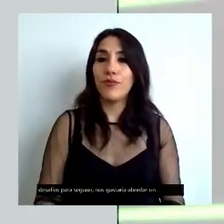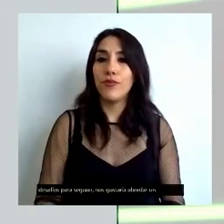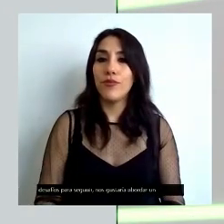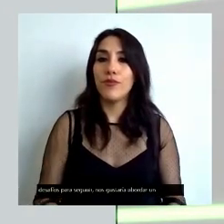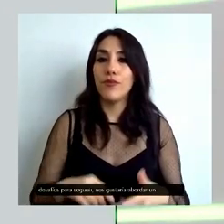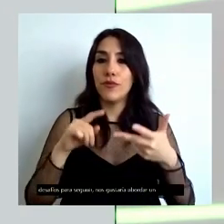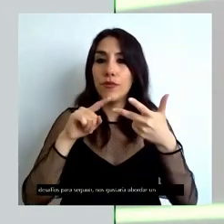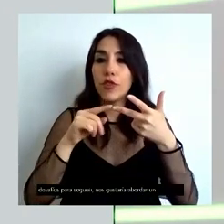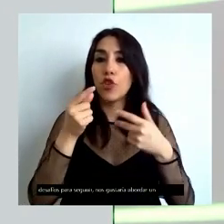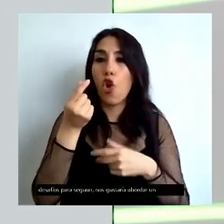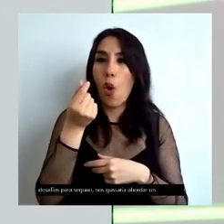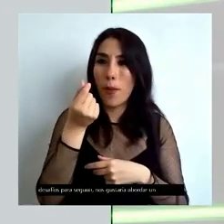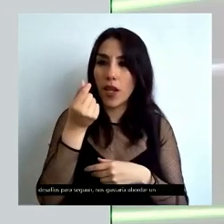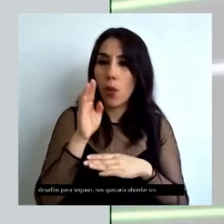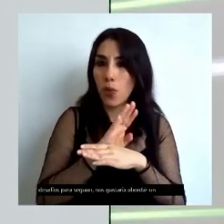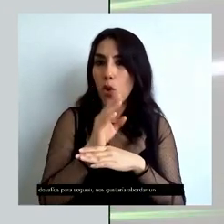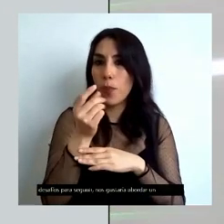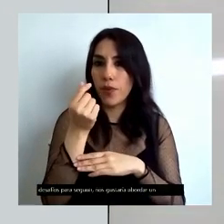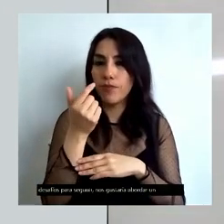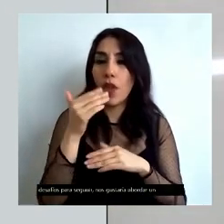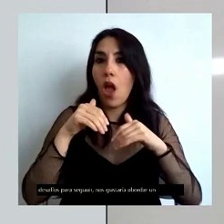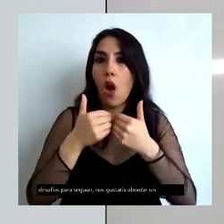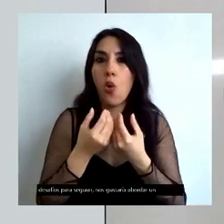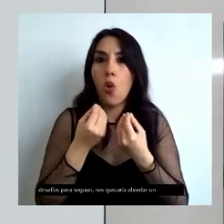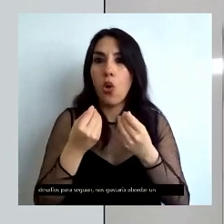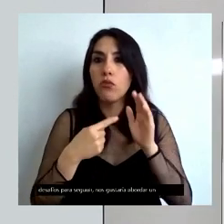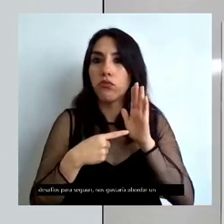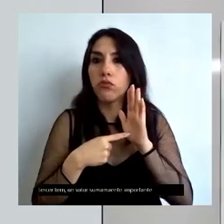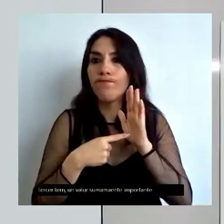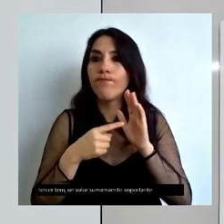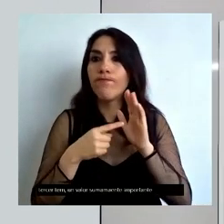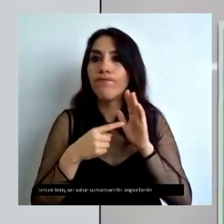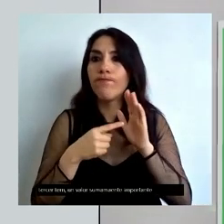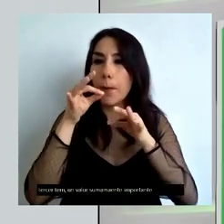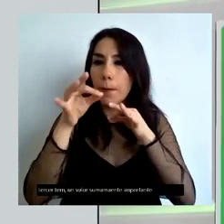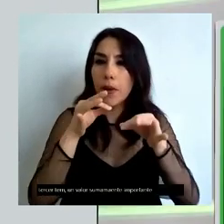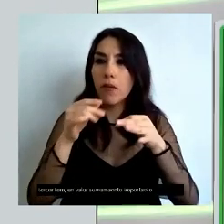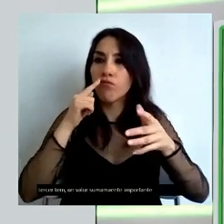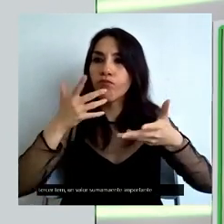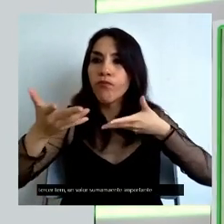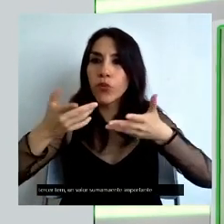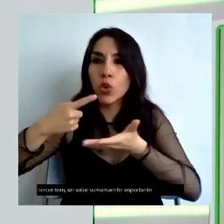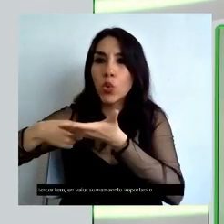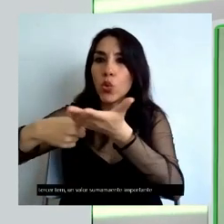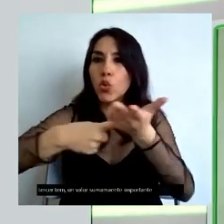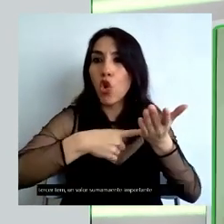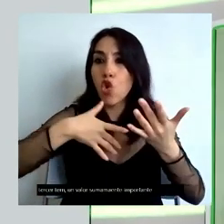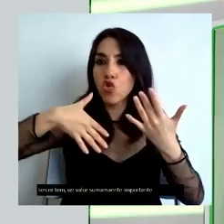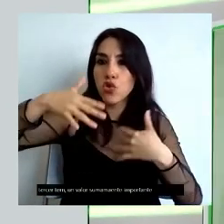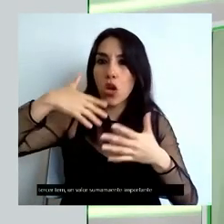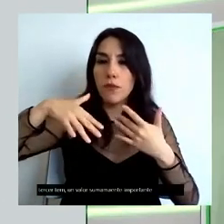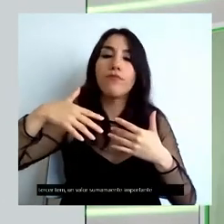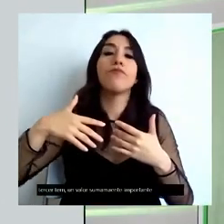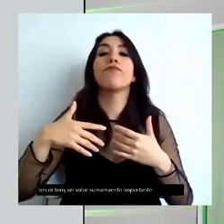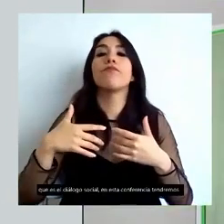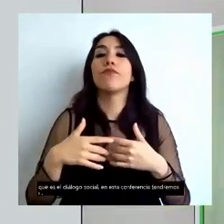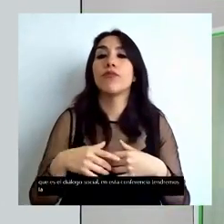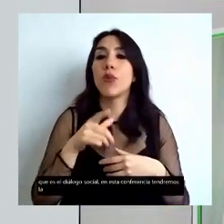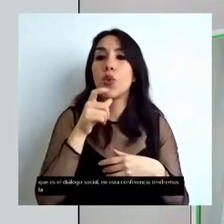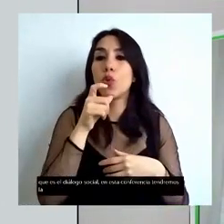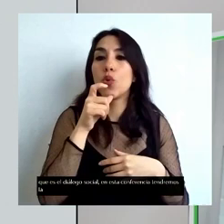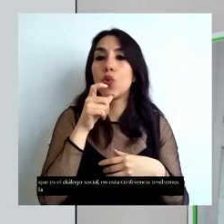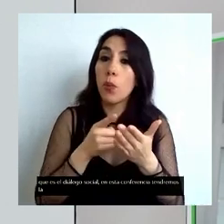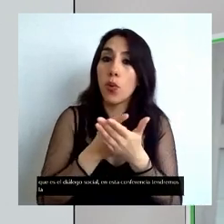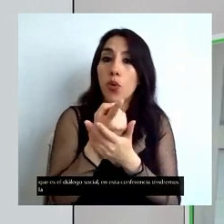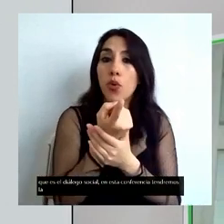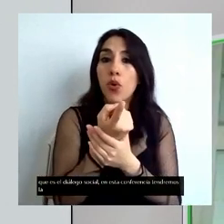extremely important value, as you said, is social dialogue. At this conference, we'll have the opportunity to hear from government